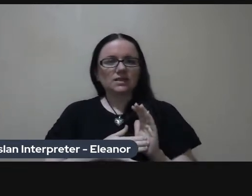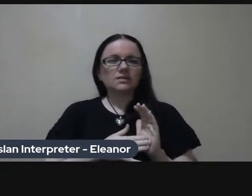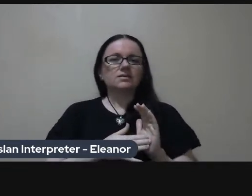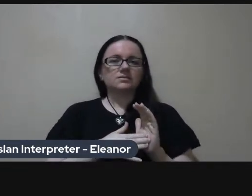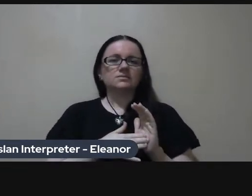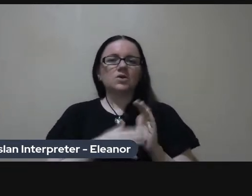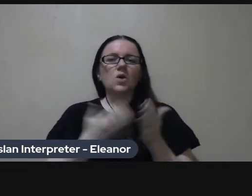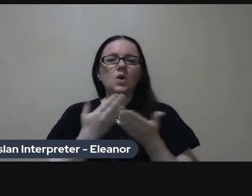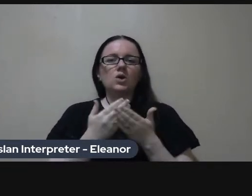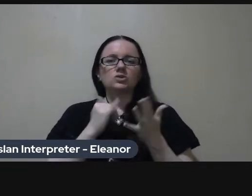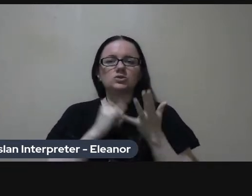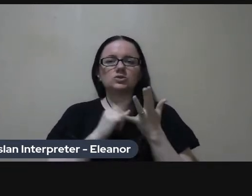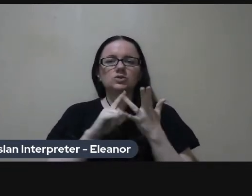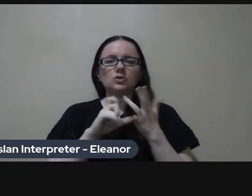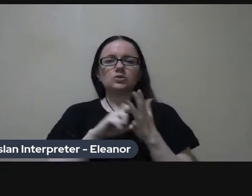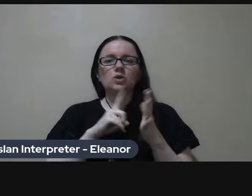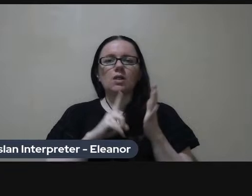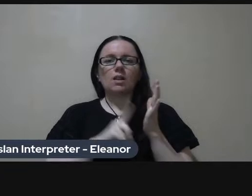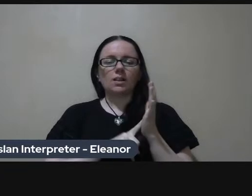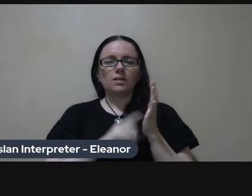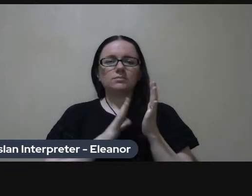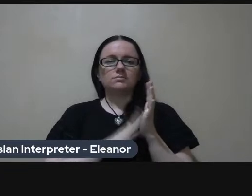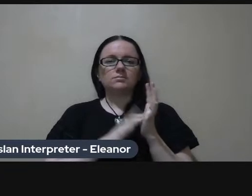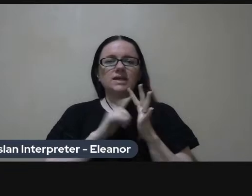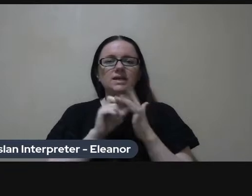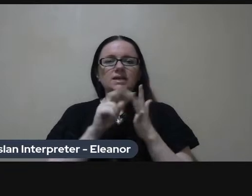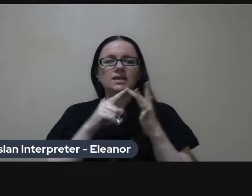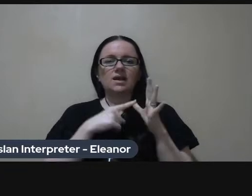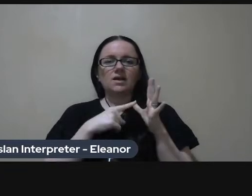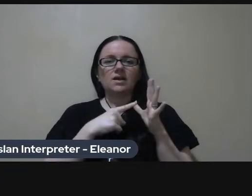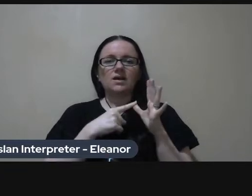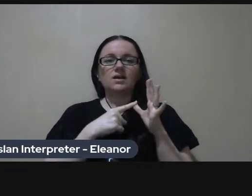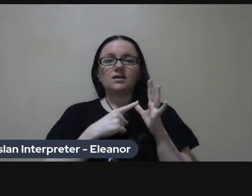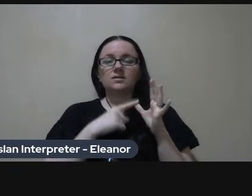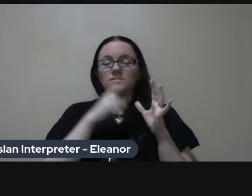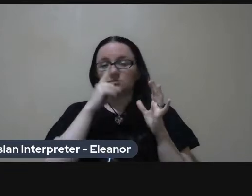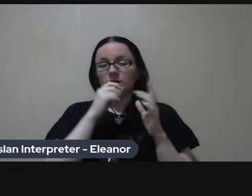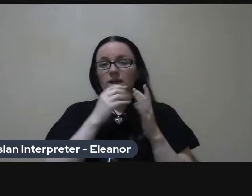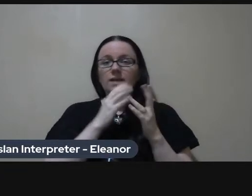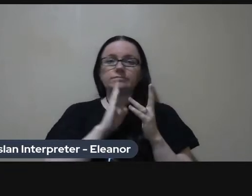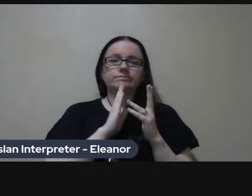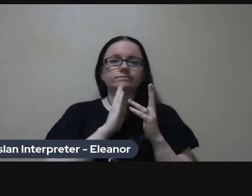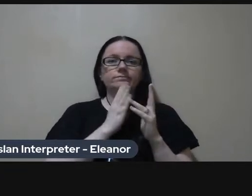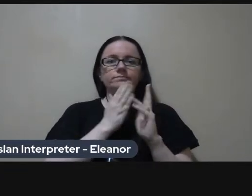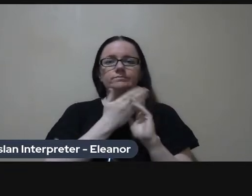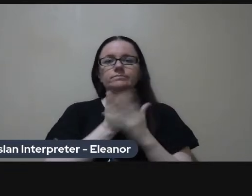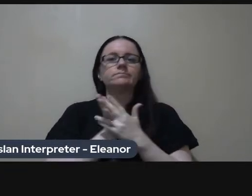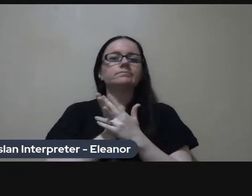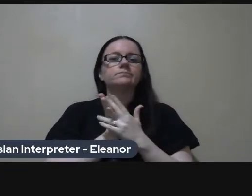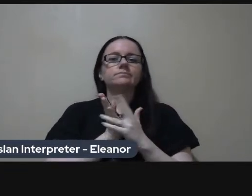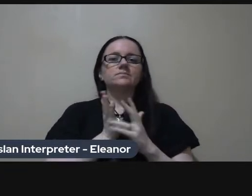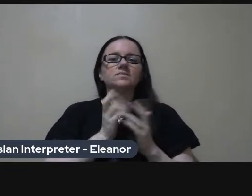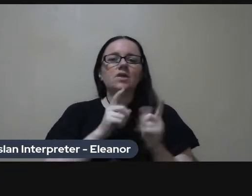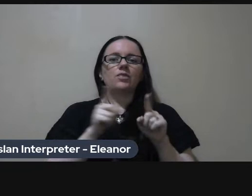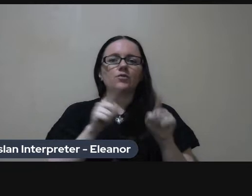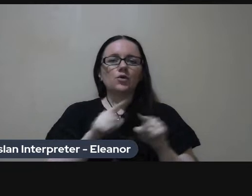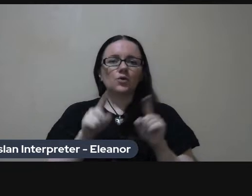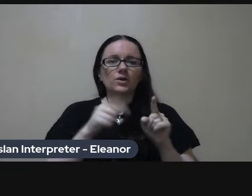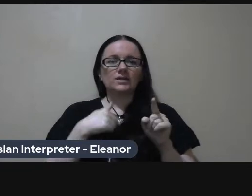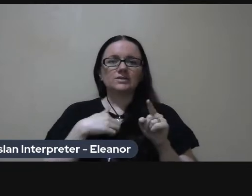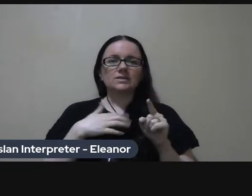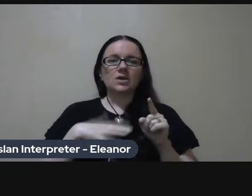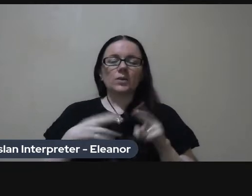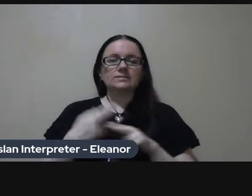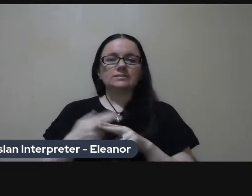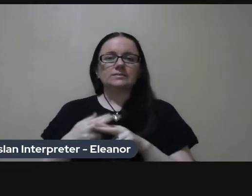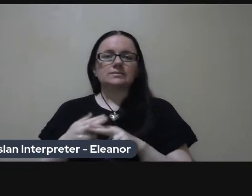and then we can send you a recording maybe to the Stroke Register mailing list too. I was hurrying you up